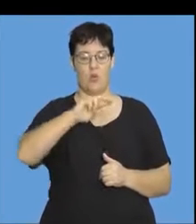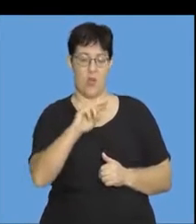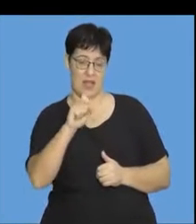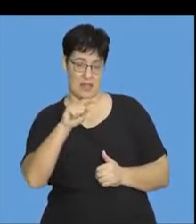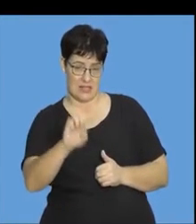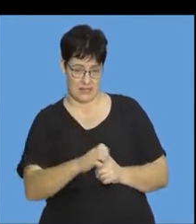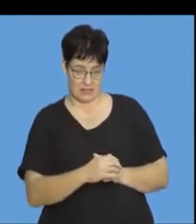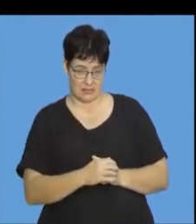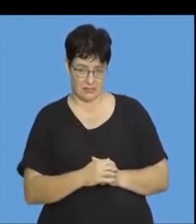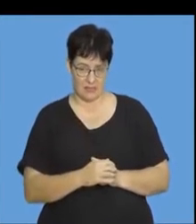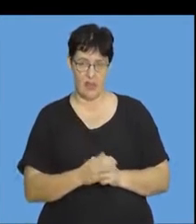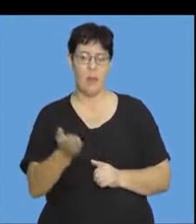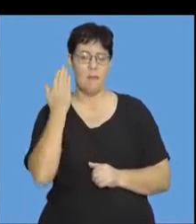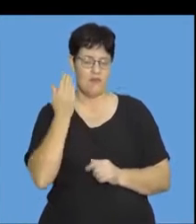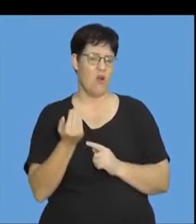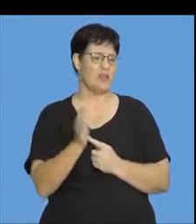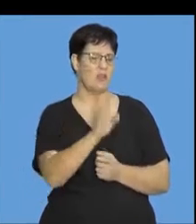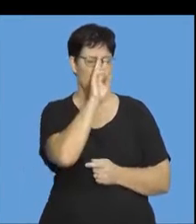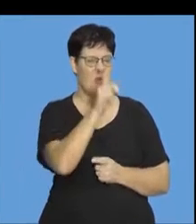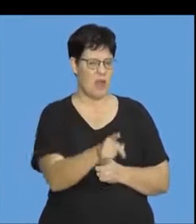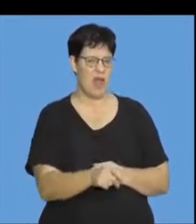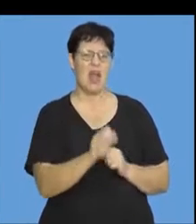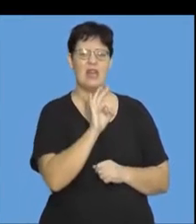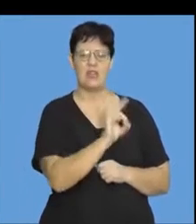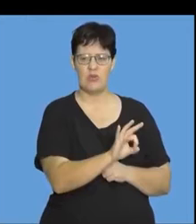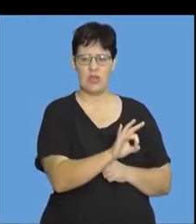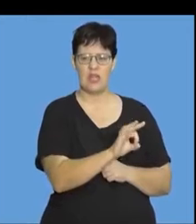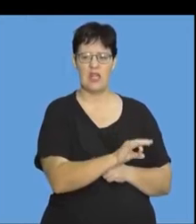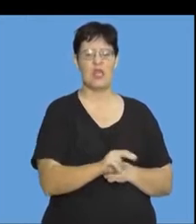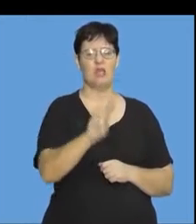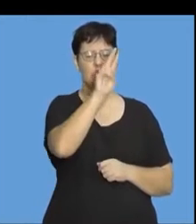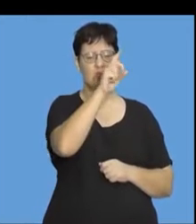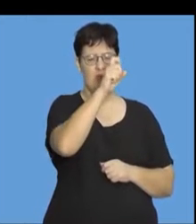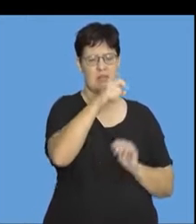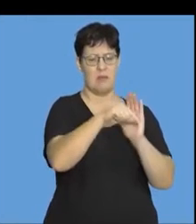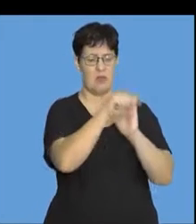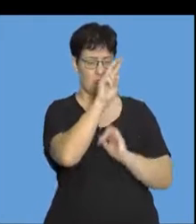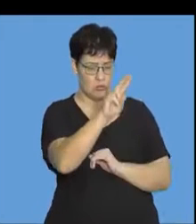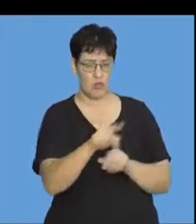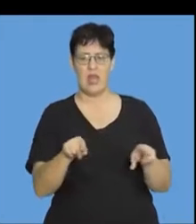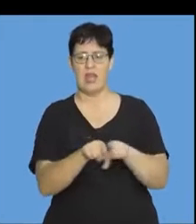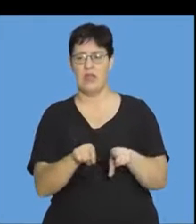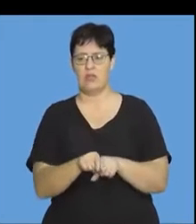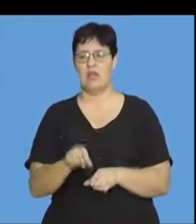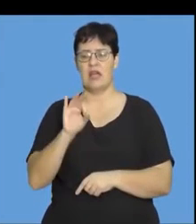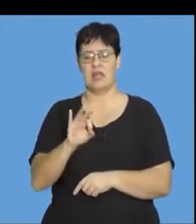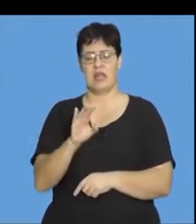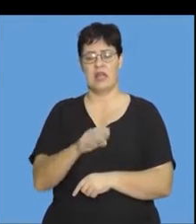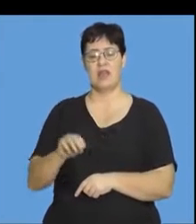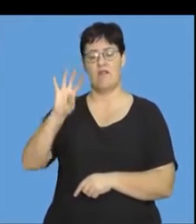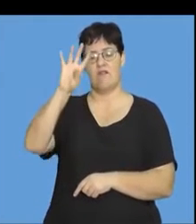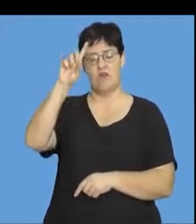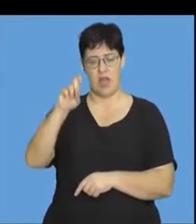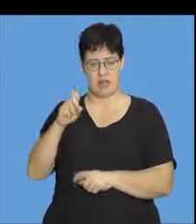means. So let's look at the previous example. Remember, it was 3 to the exponent of 2x minus 2 equal to 3